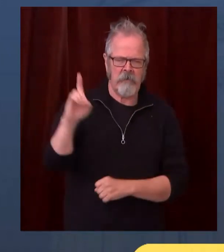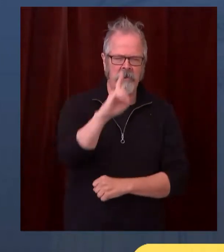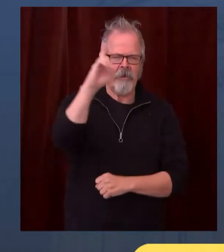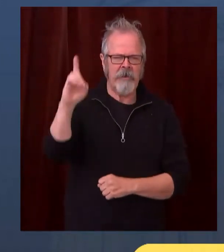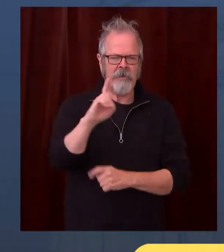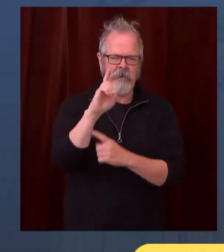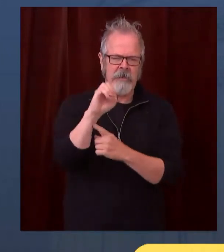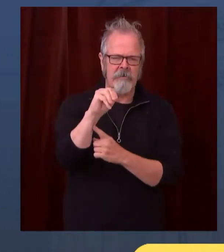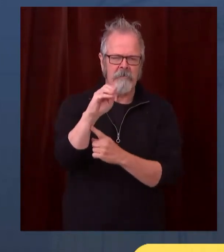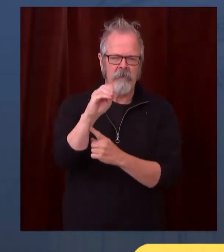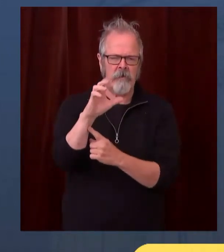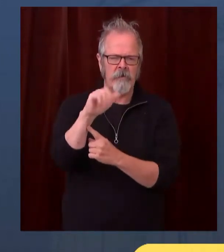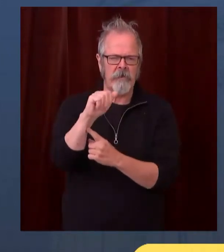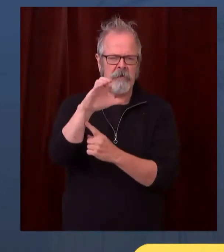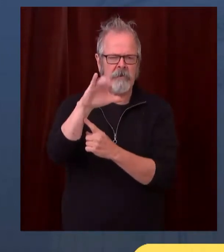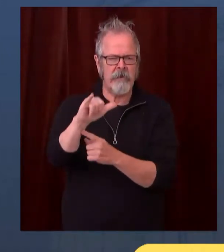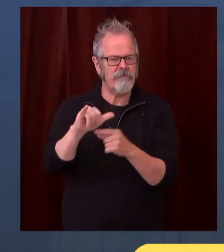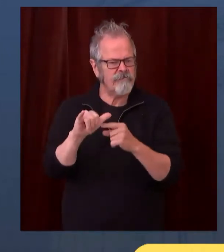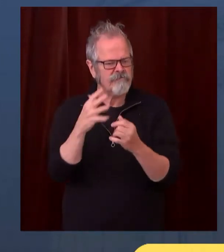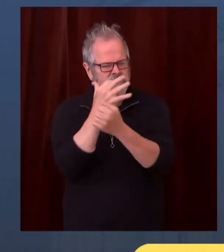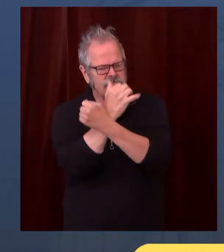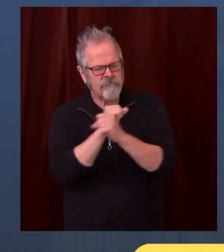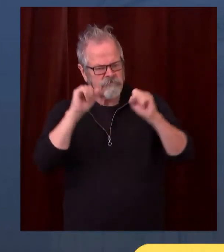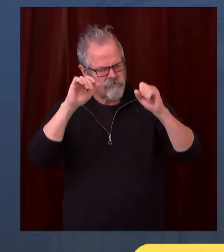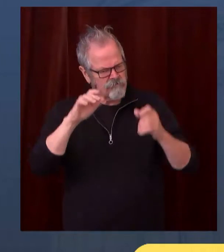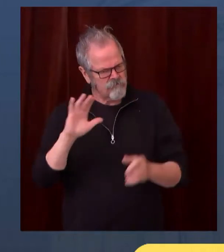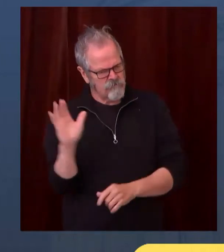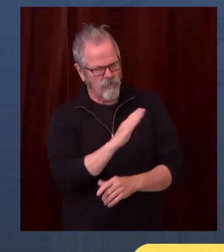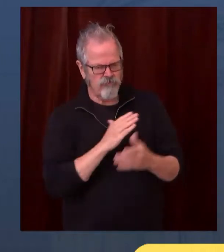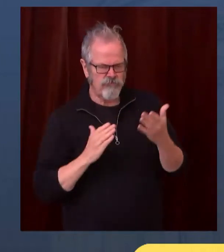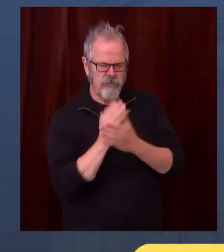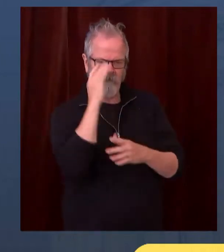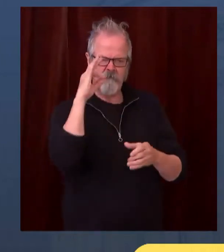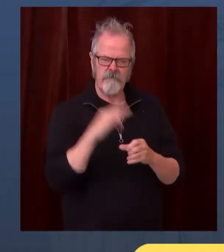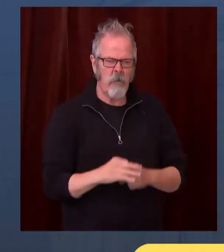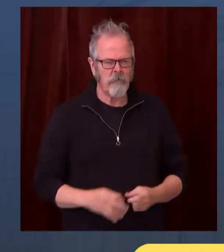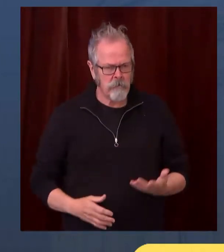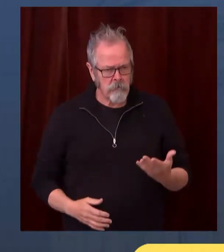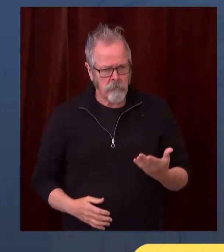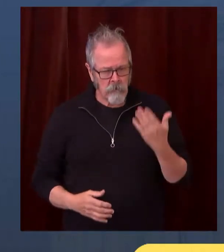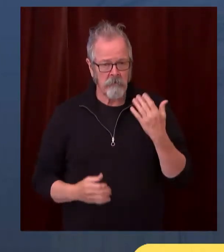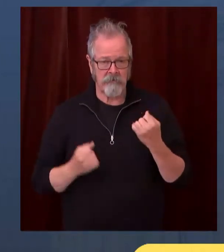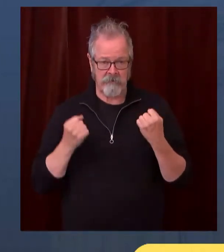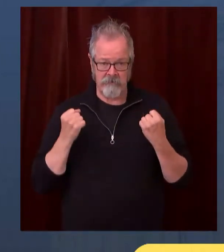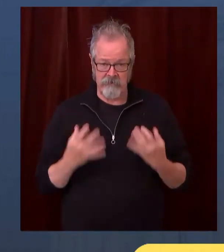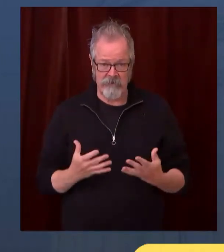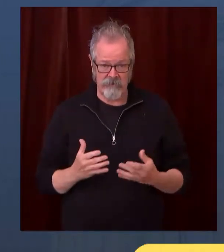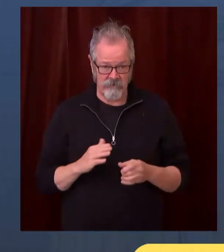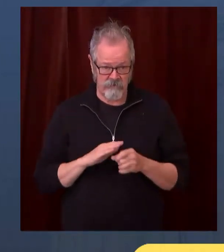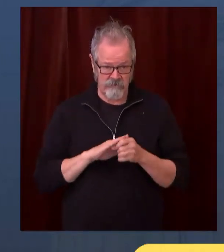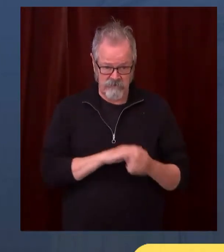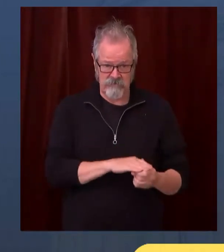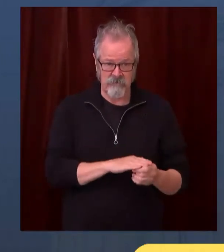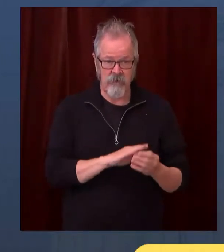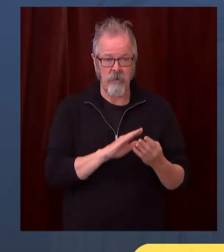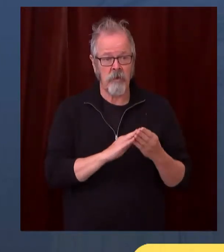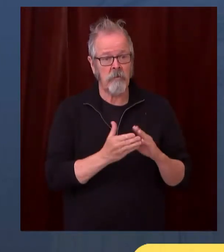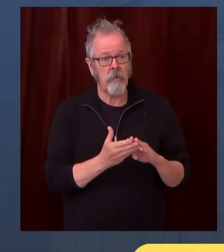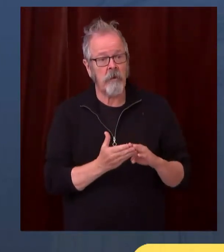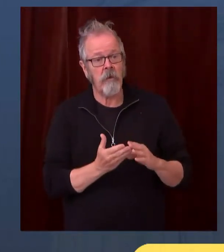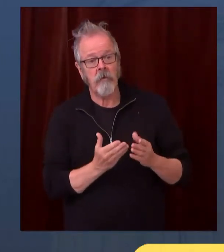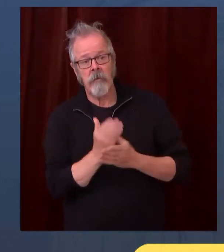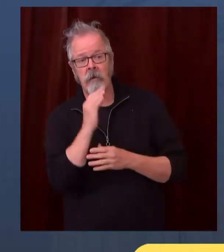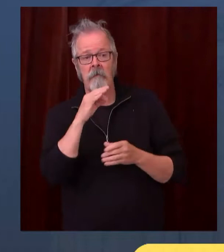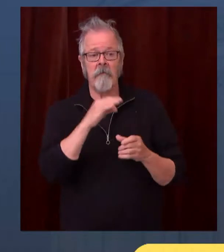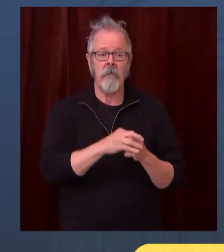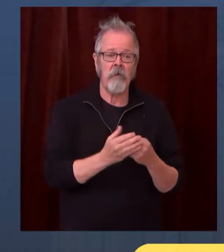the decades. And unfortunately, there is a new assault on the right to vote in our country. It started